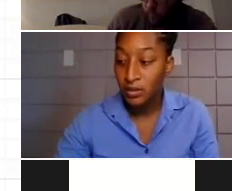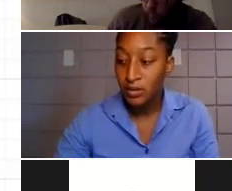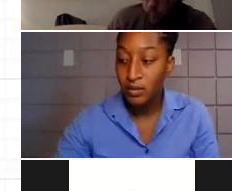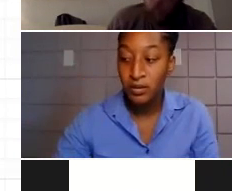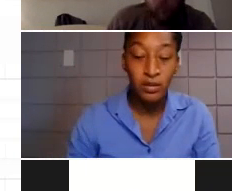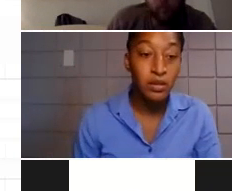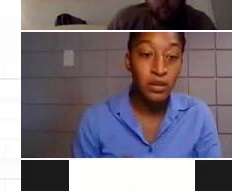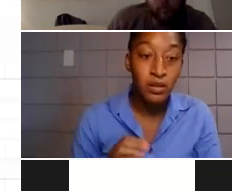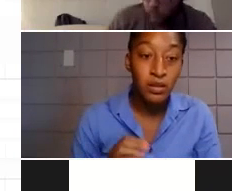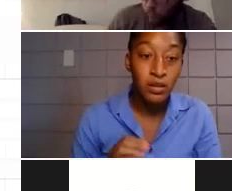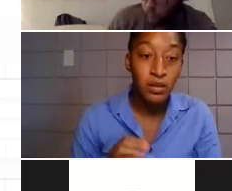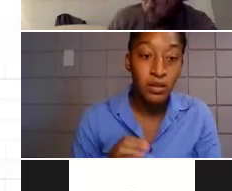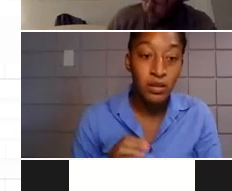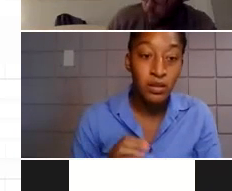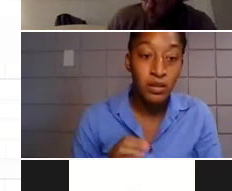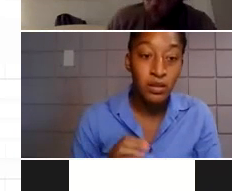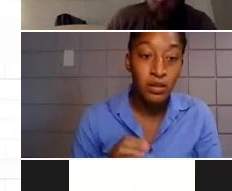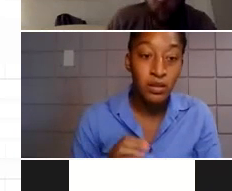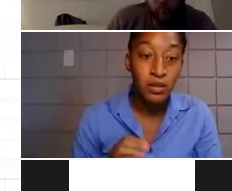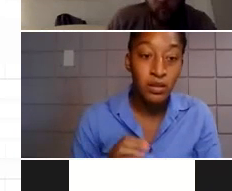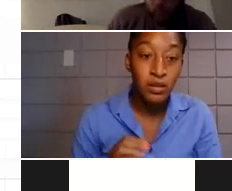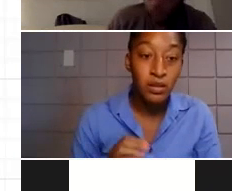Well, let me do that again.